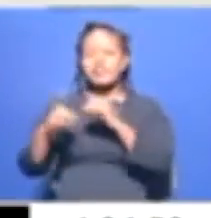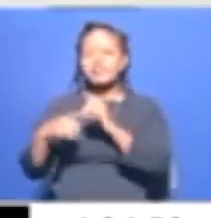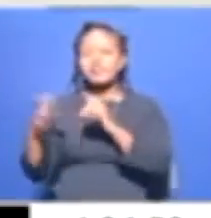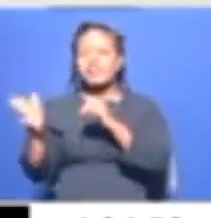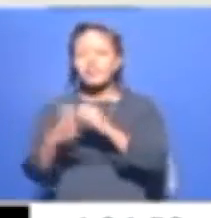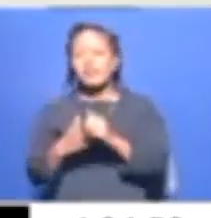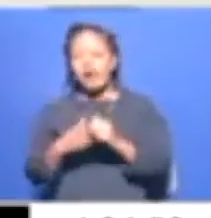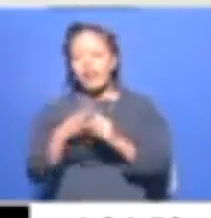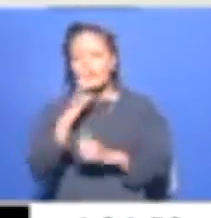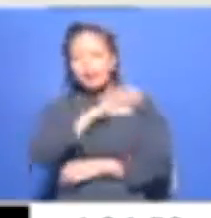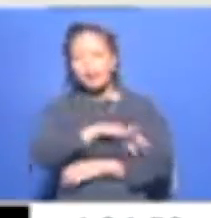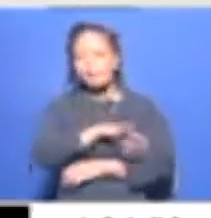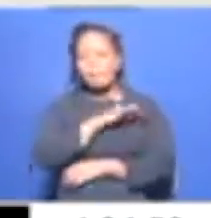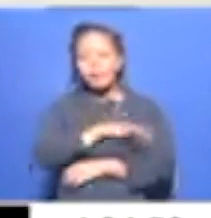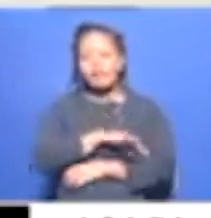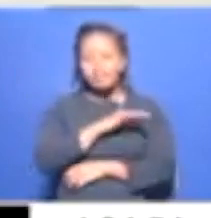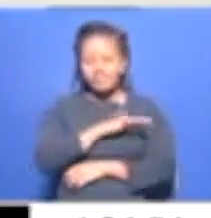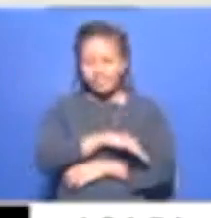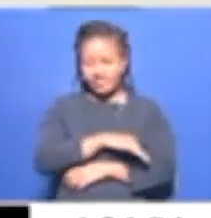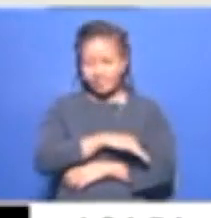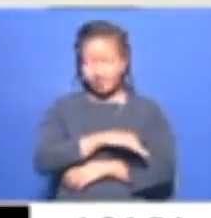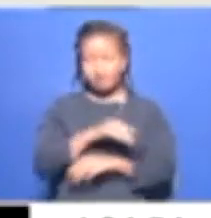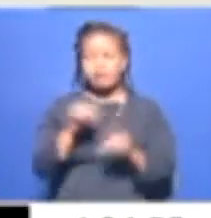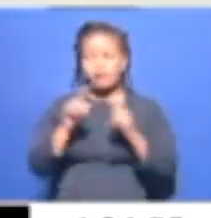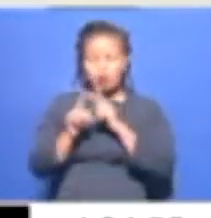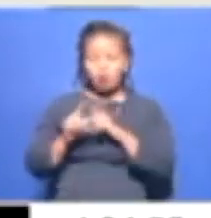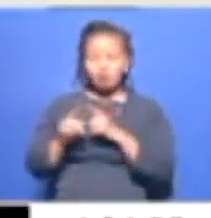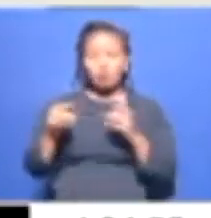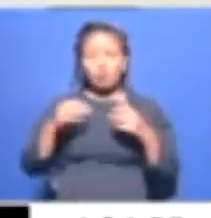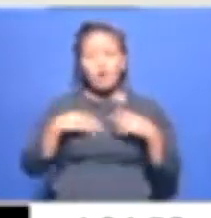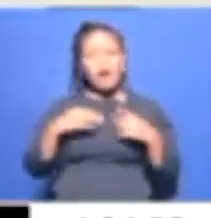81,969 beneficiaries, with far-reaching